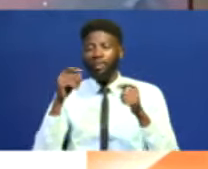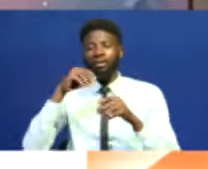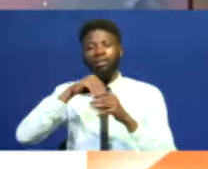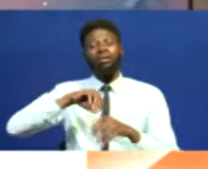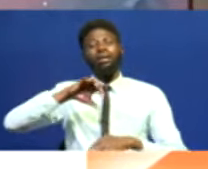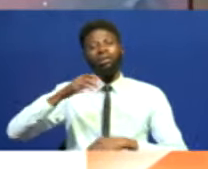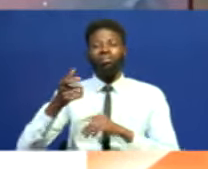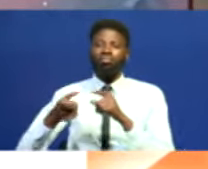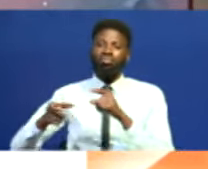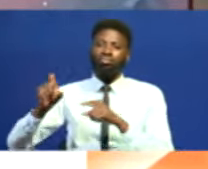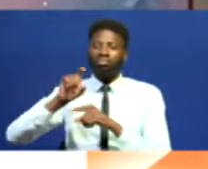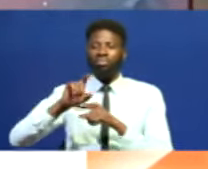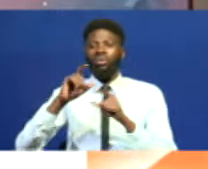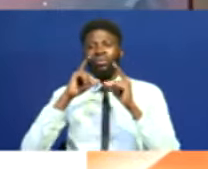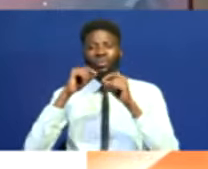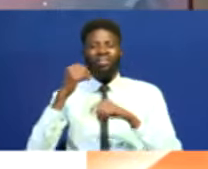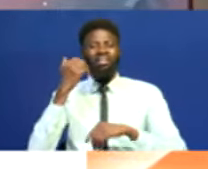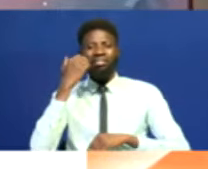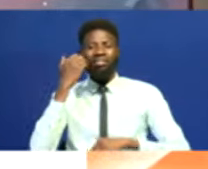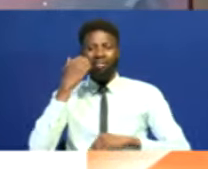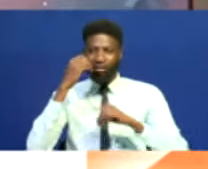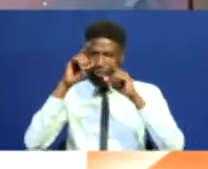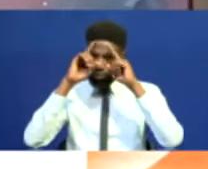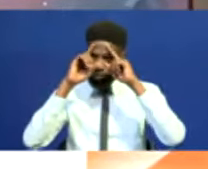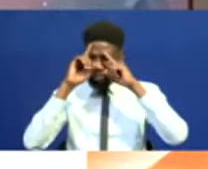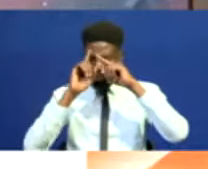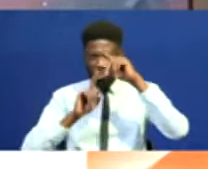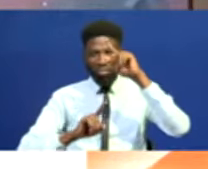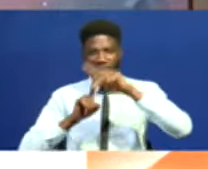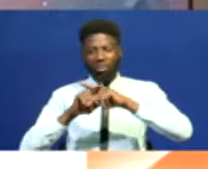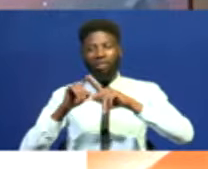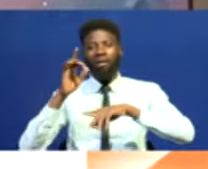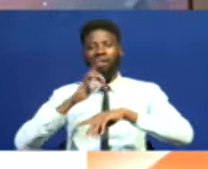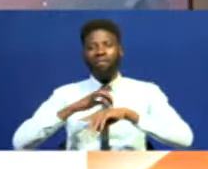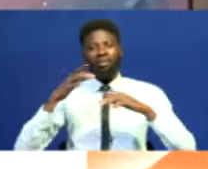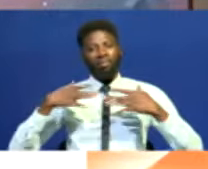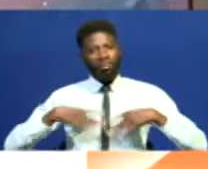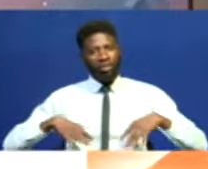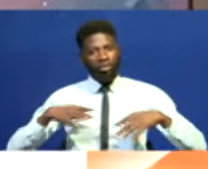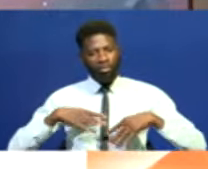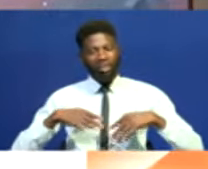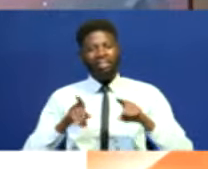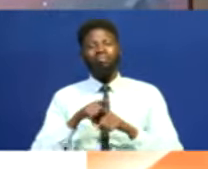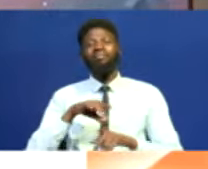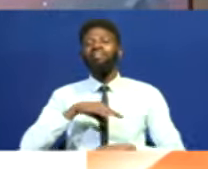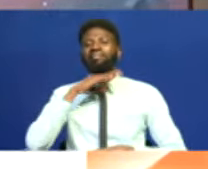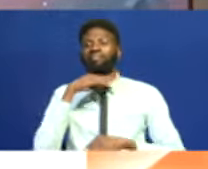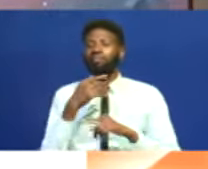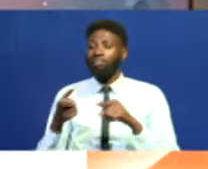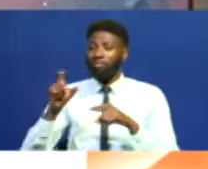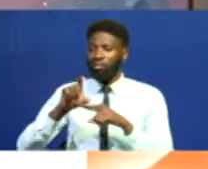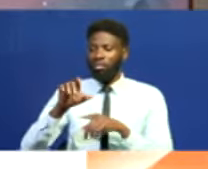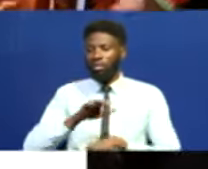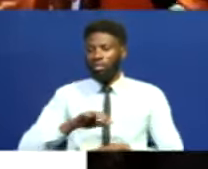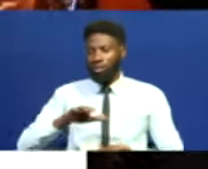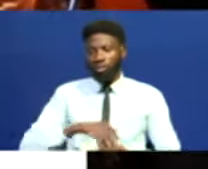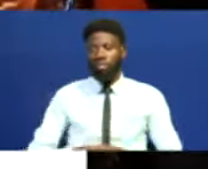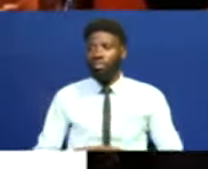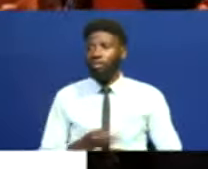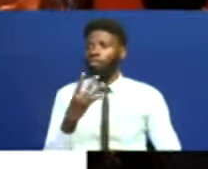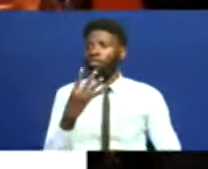they blame for mysterious diseases afflicting residents and increased deaths in the area. Recent deaths of four persons